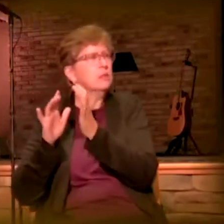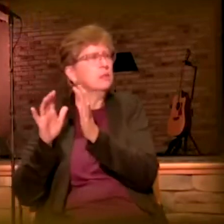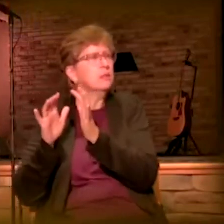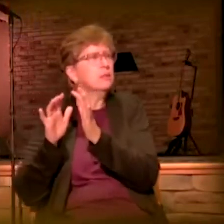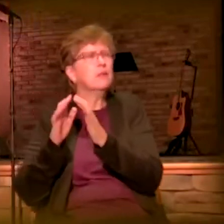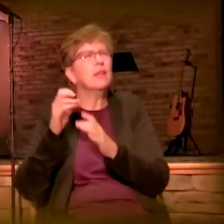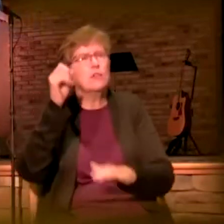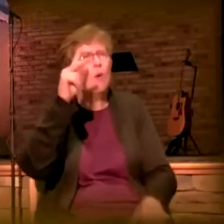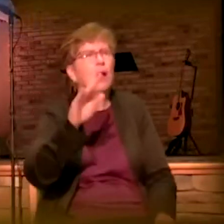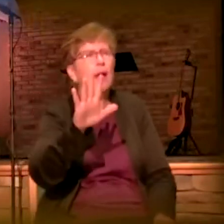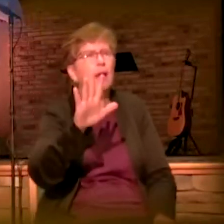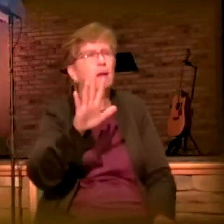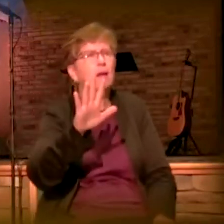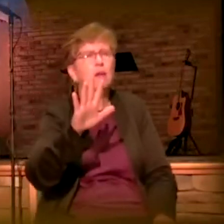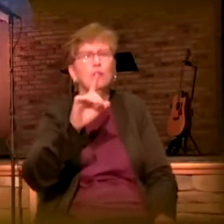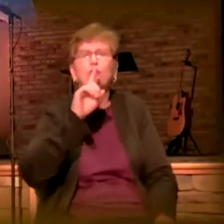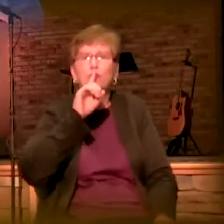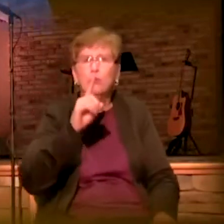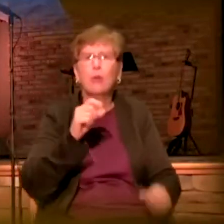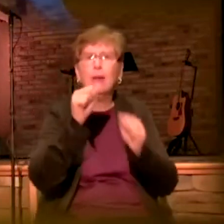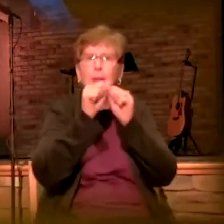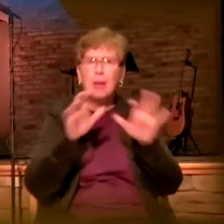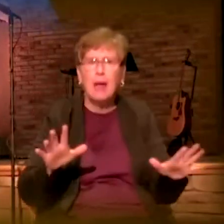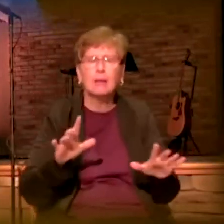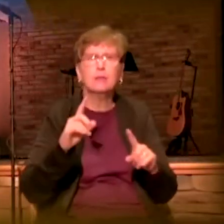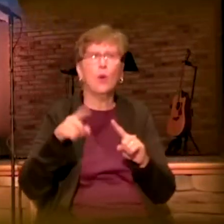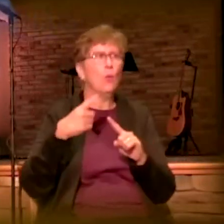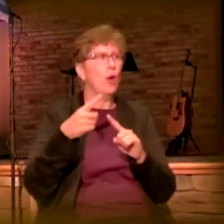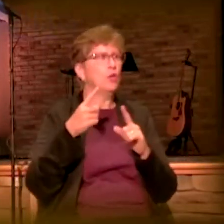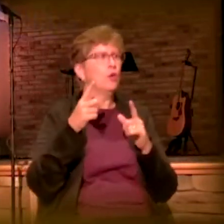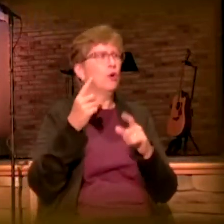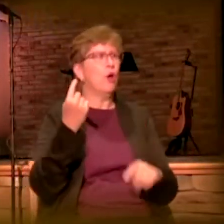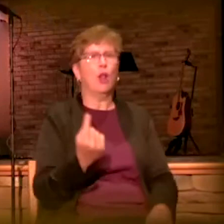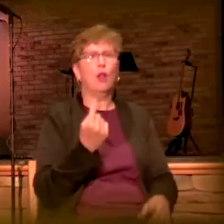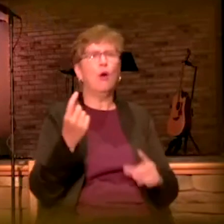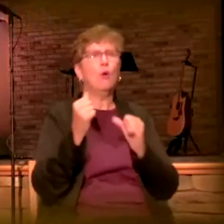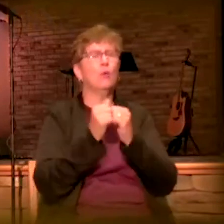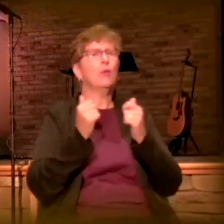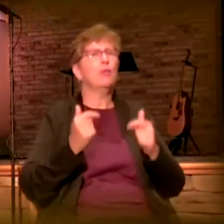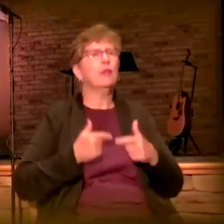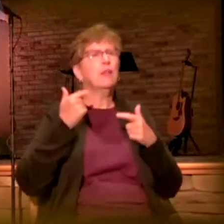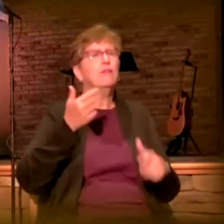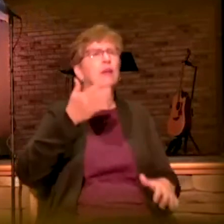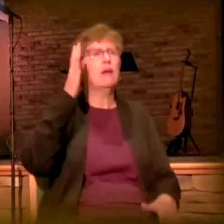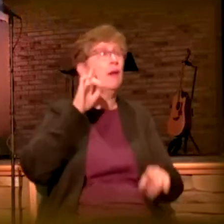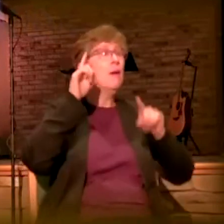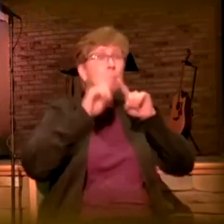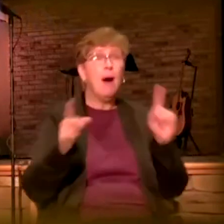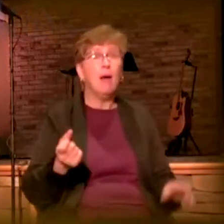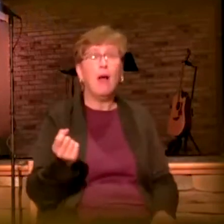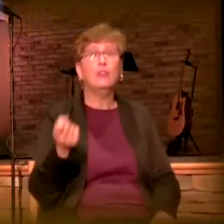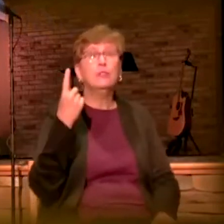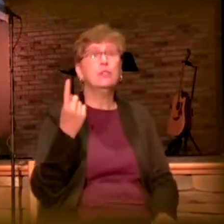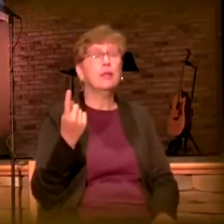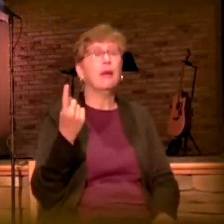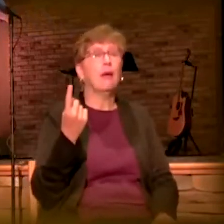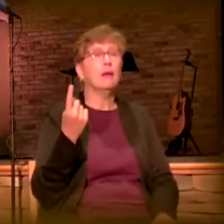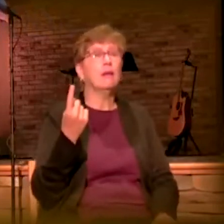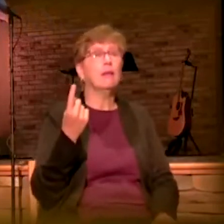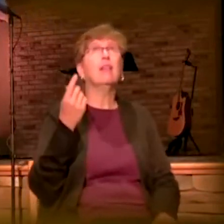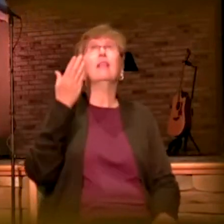You are truly blessed when you're alone with the living God. But understand, this God